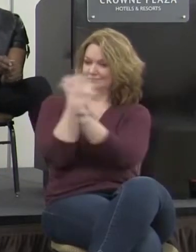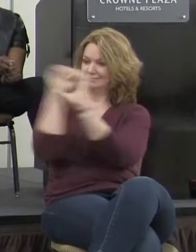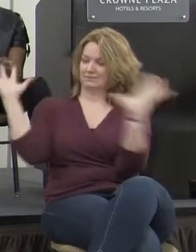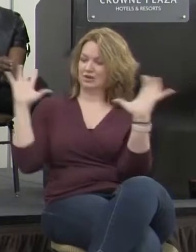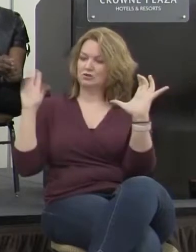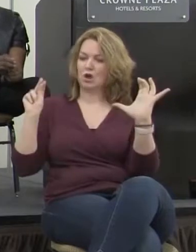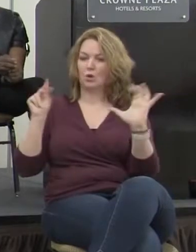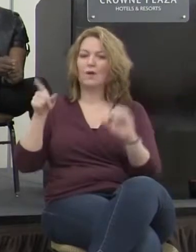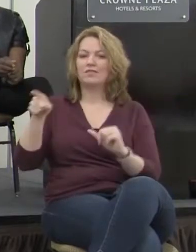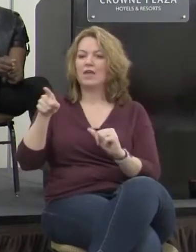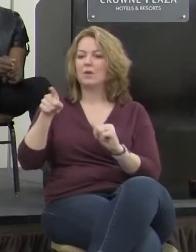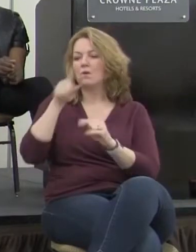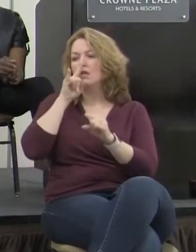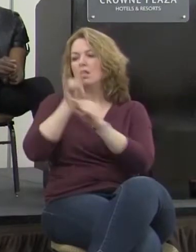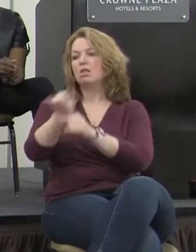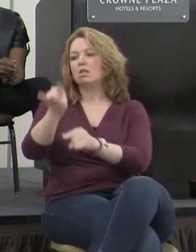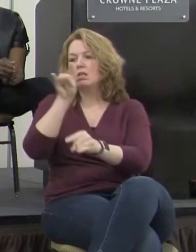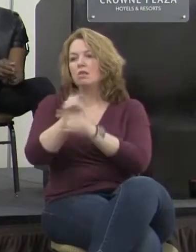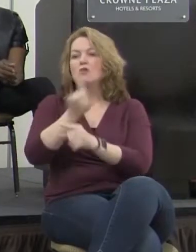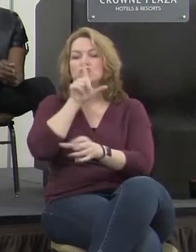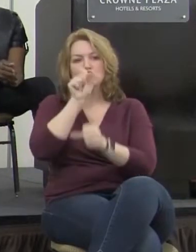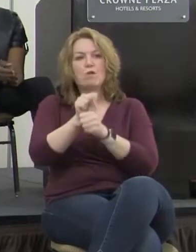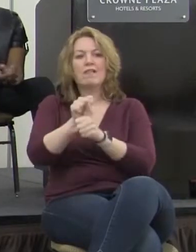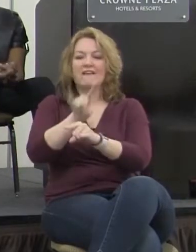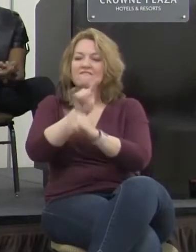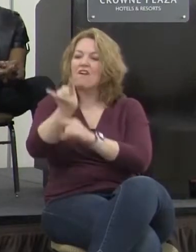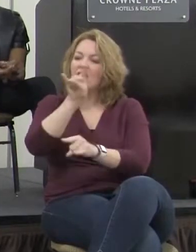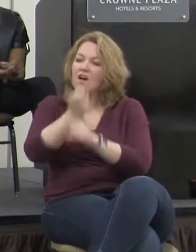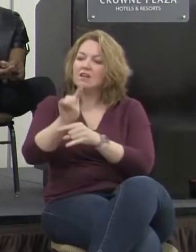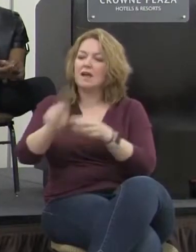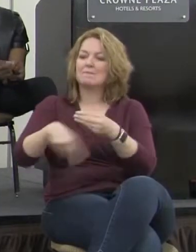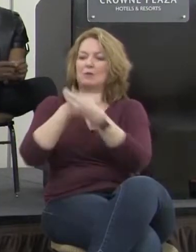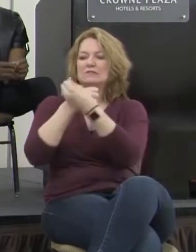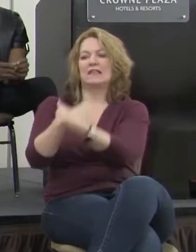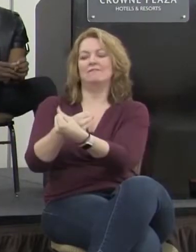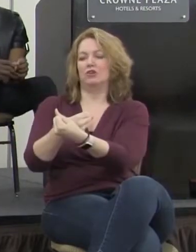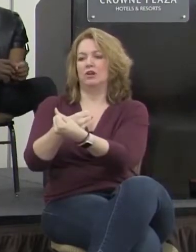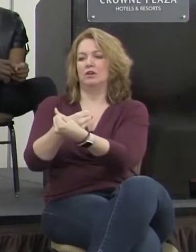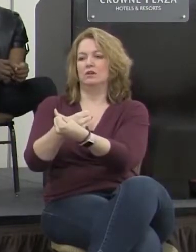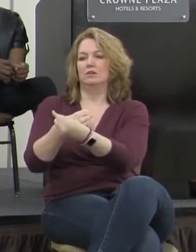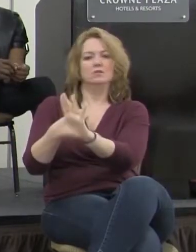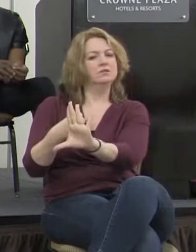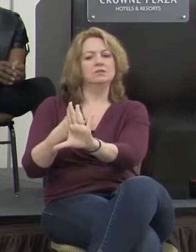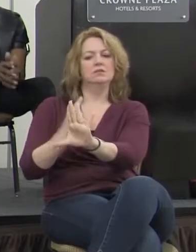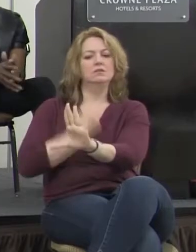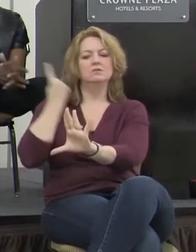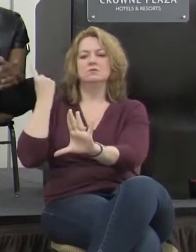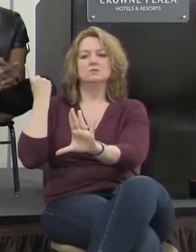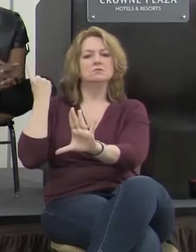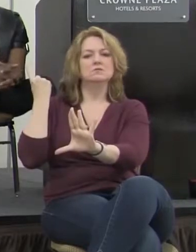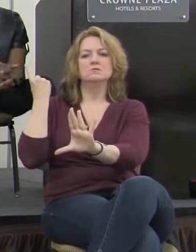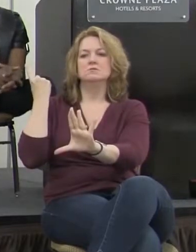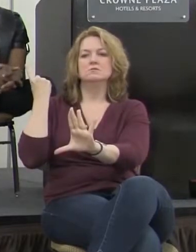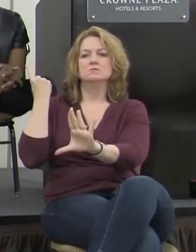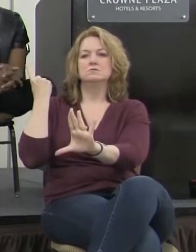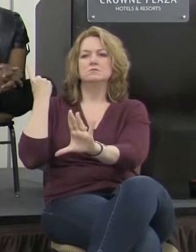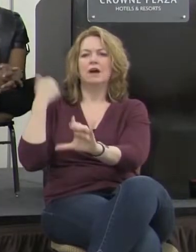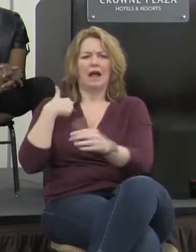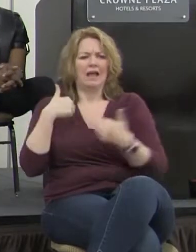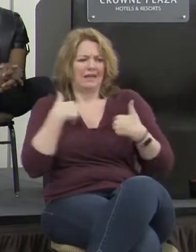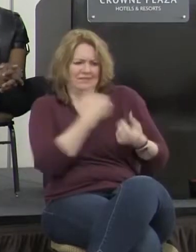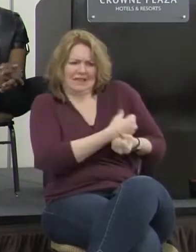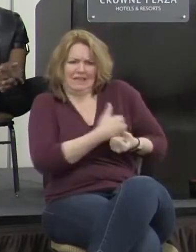were making fun, literal fun of slavery, and I was not fine with that. I had no problem. I have a